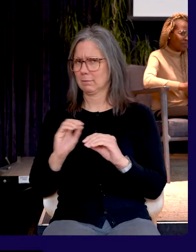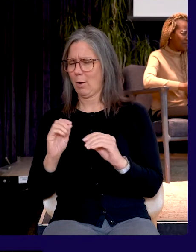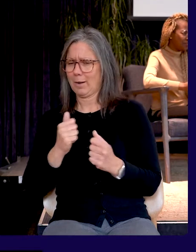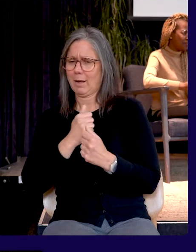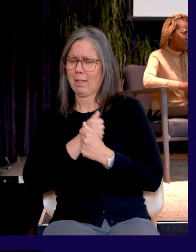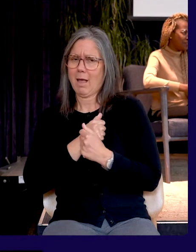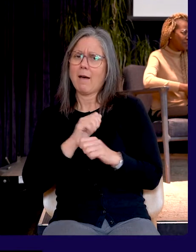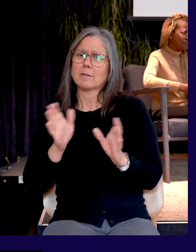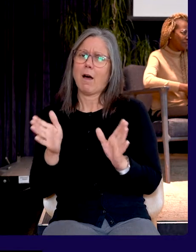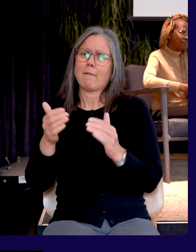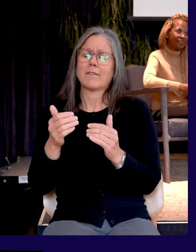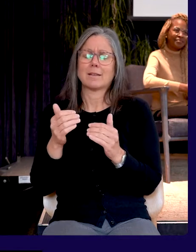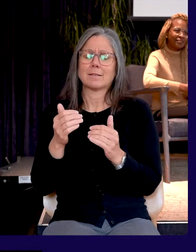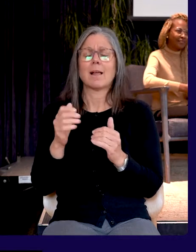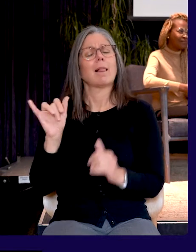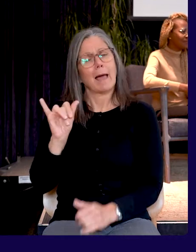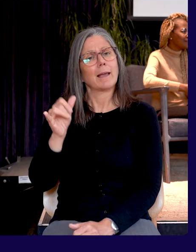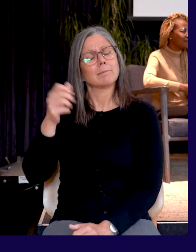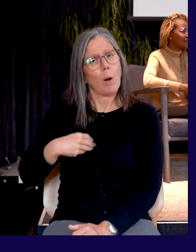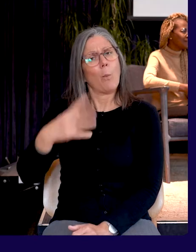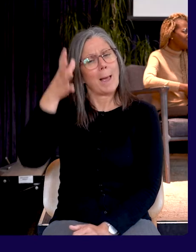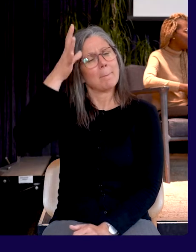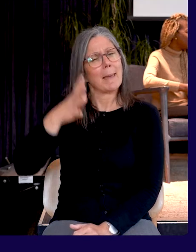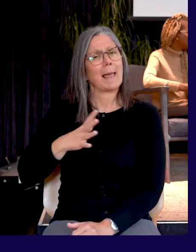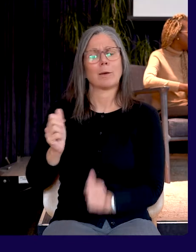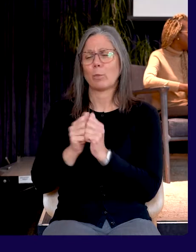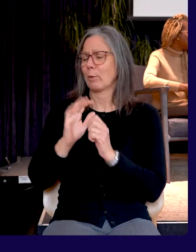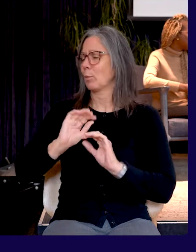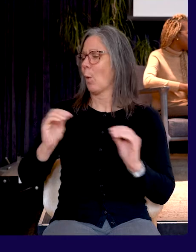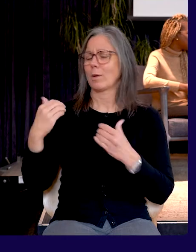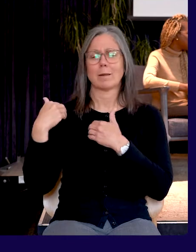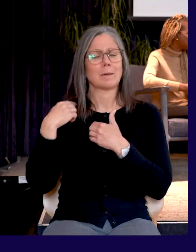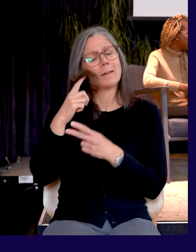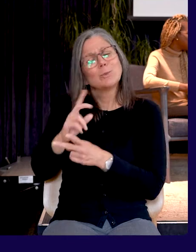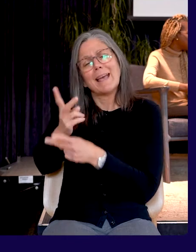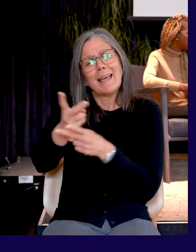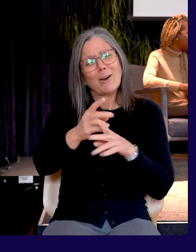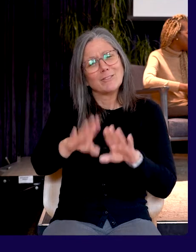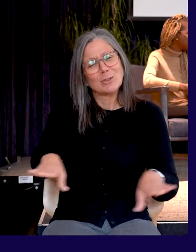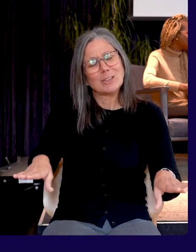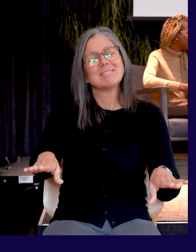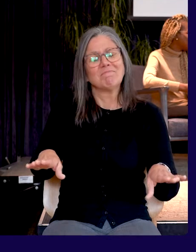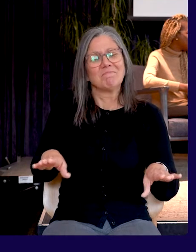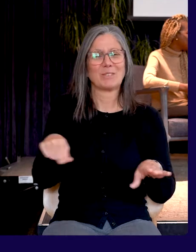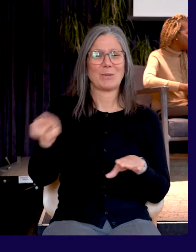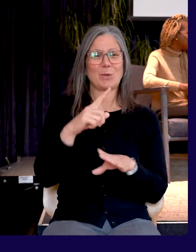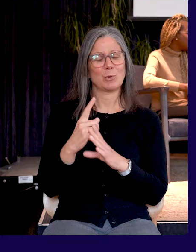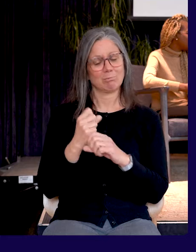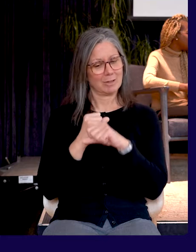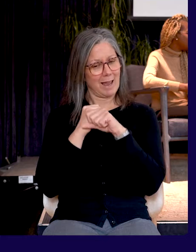like a white dude without caregiving responsibilities. And so how do you protect against a pretty